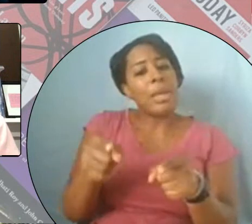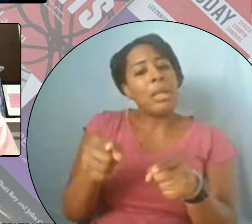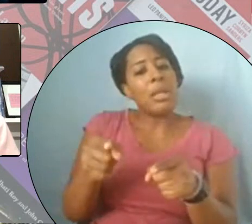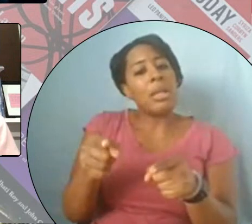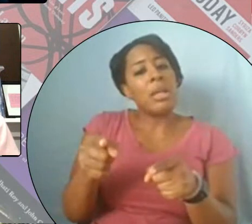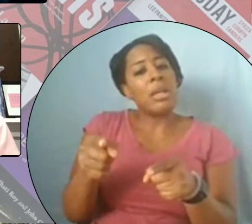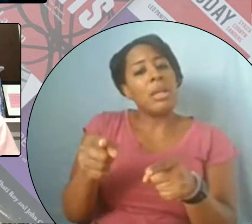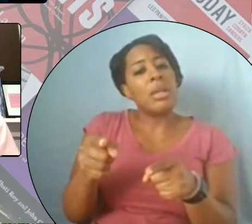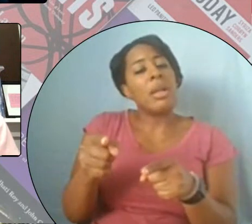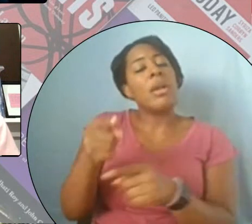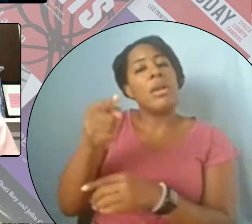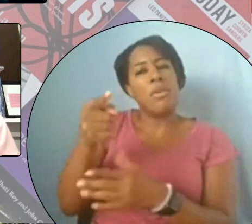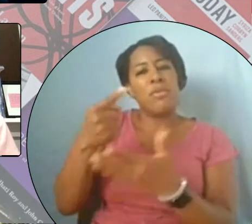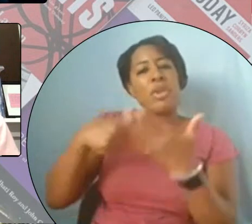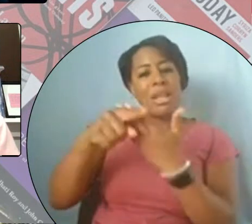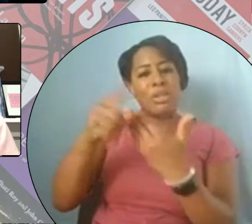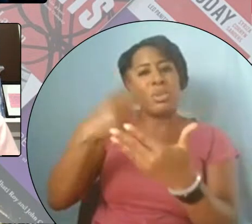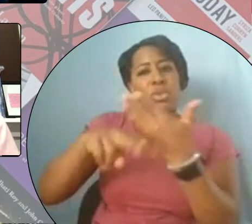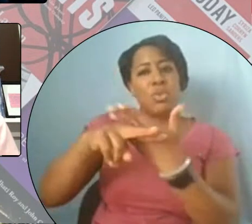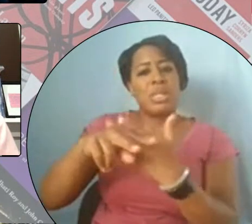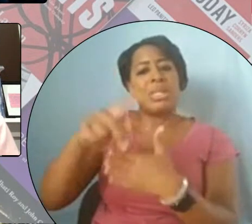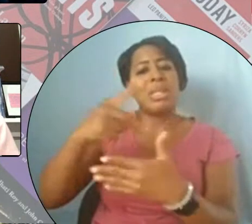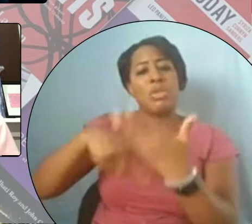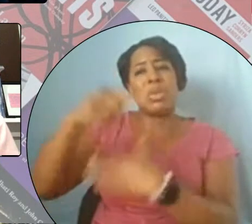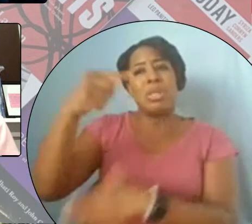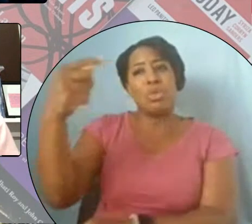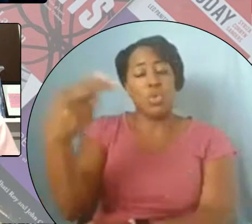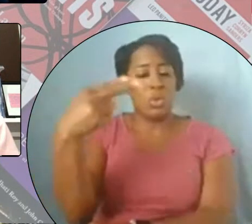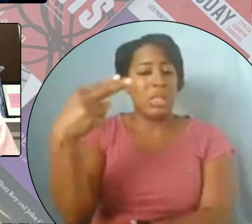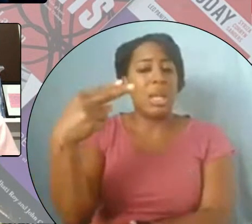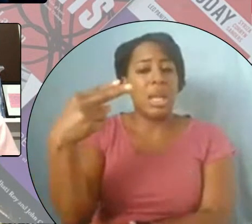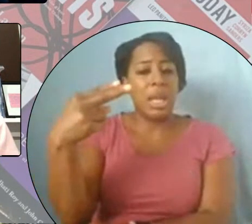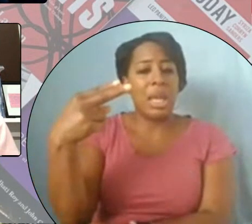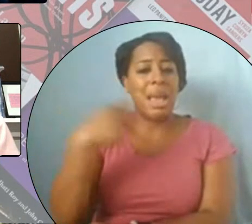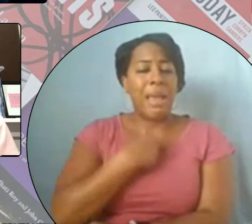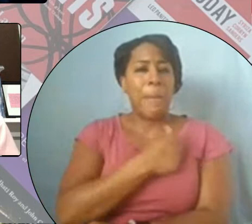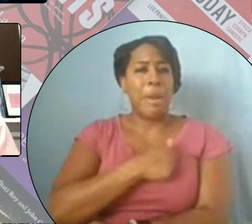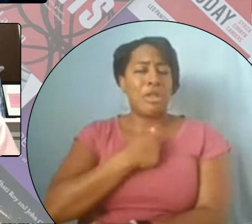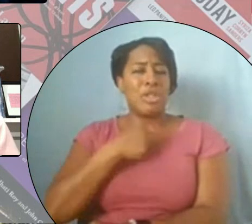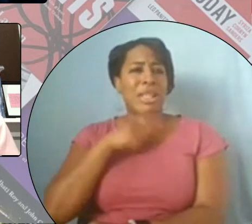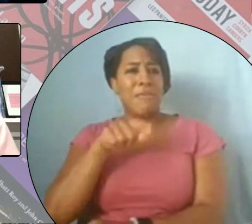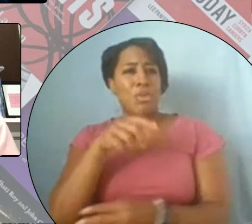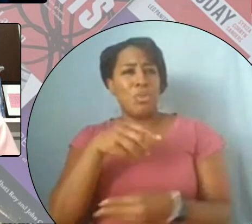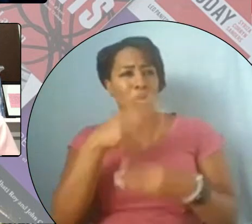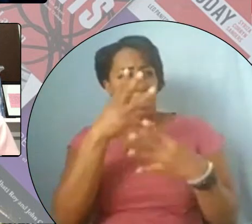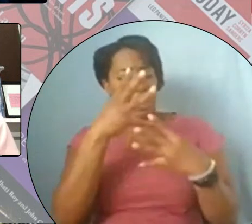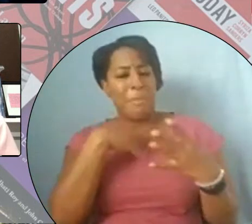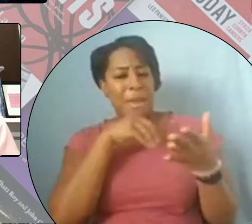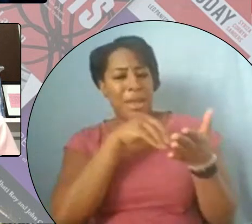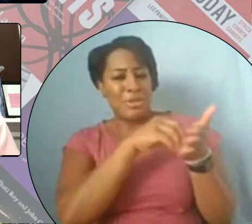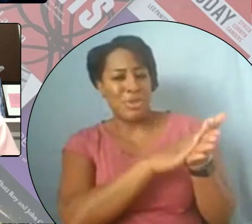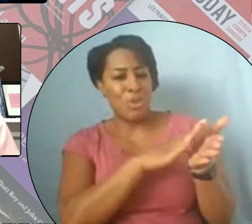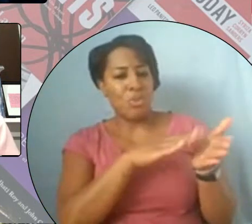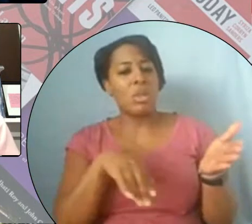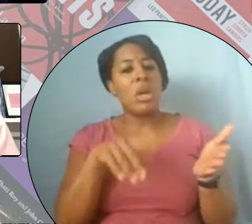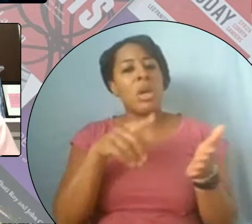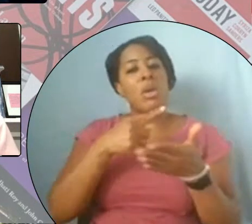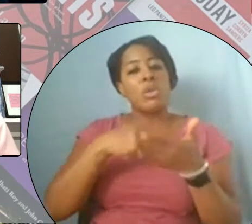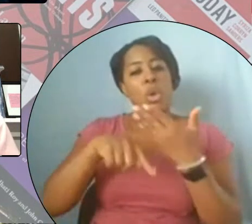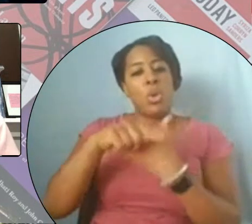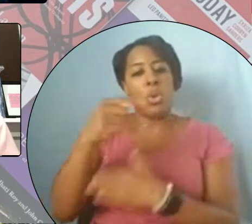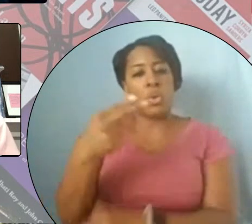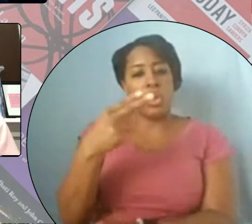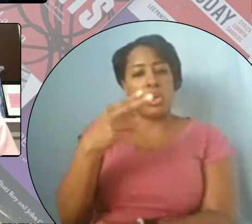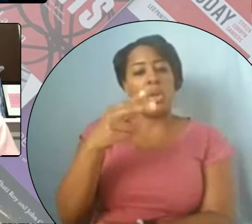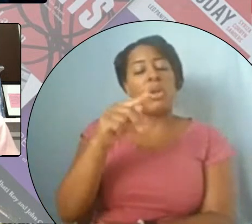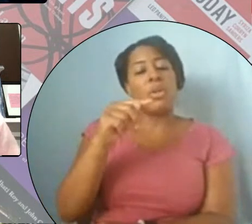2 Thursdays. So Thursday, and I apologize, I need to look at my notes. So Thursday, October